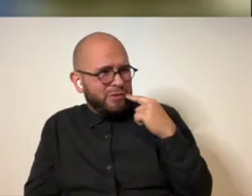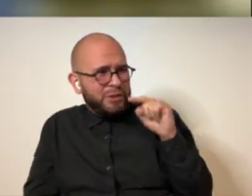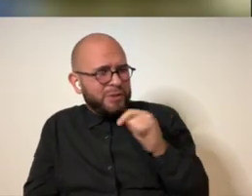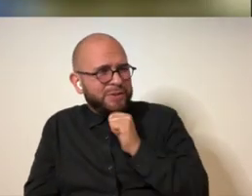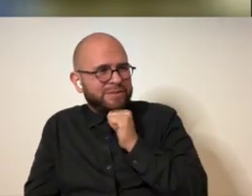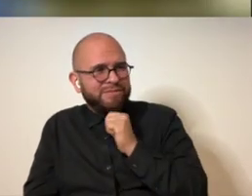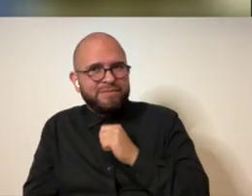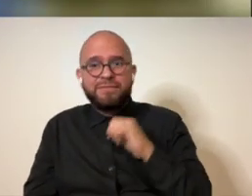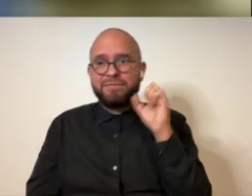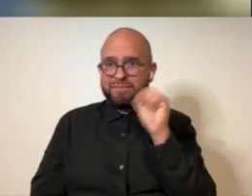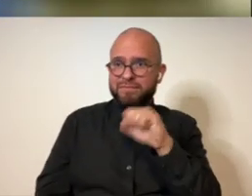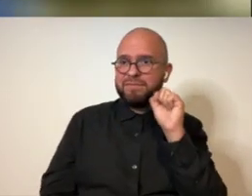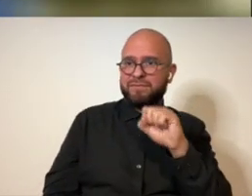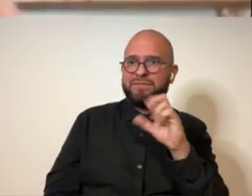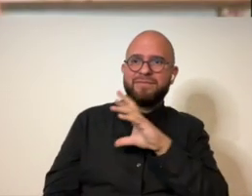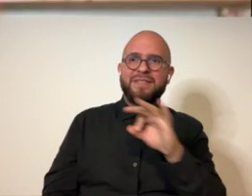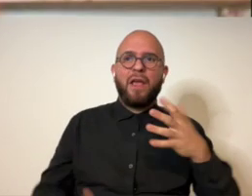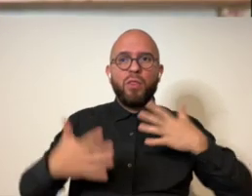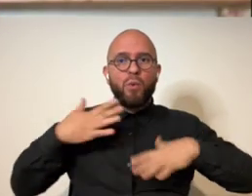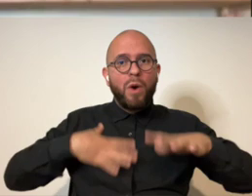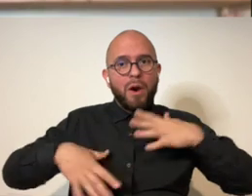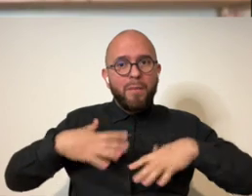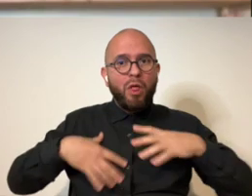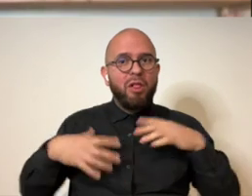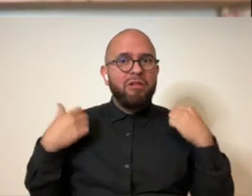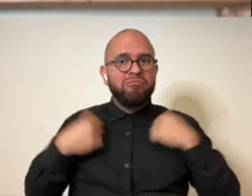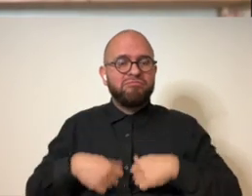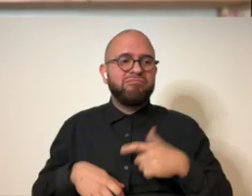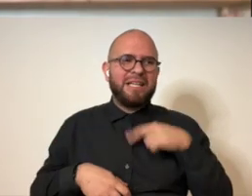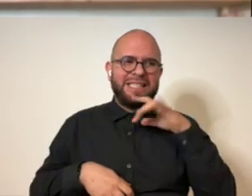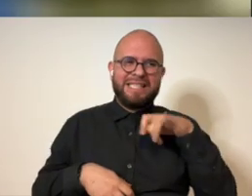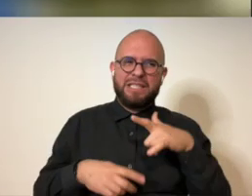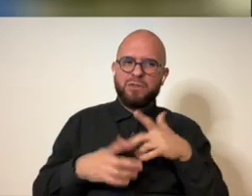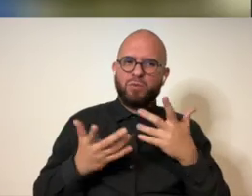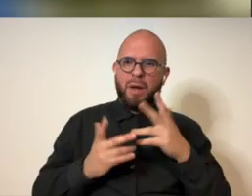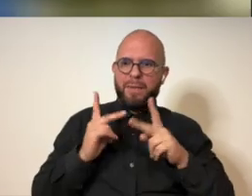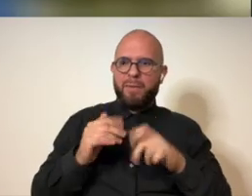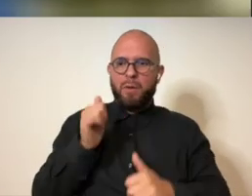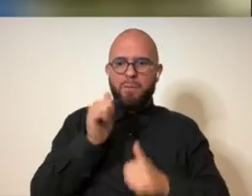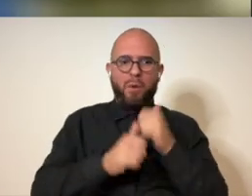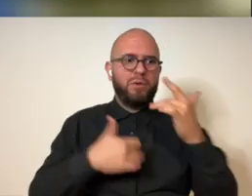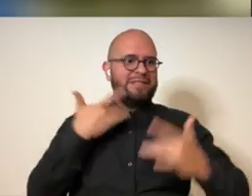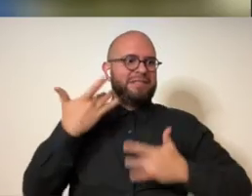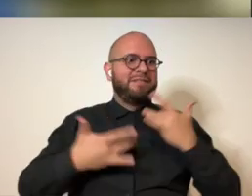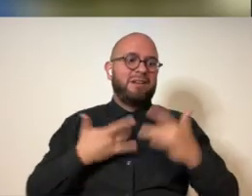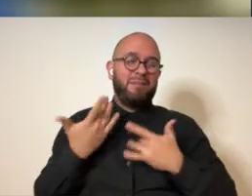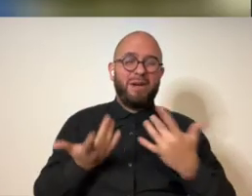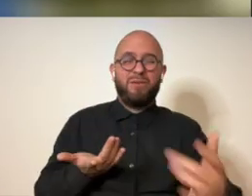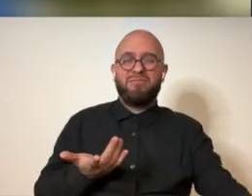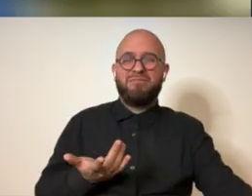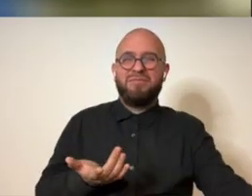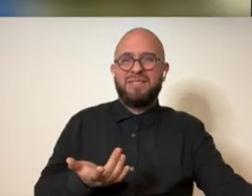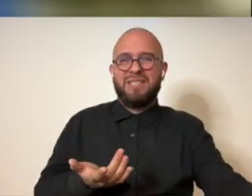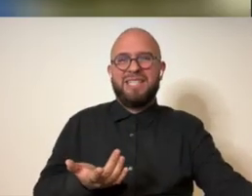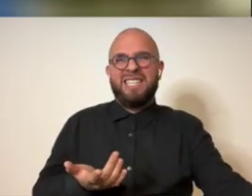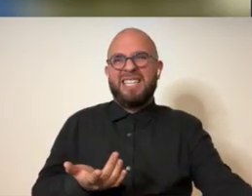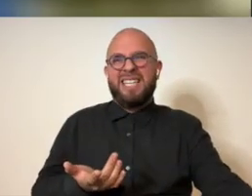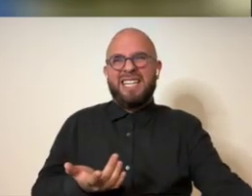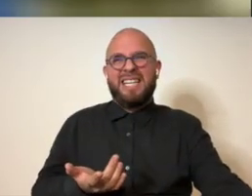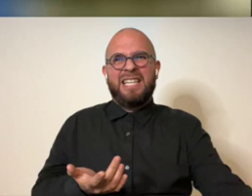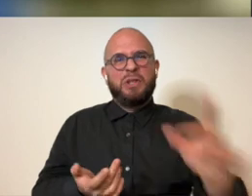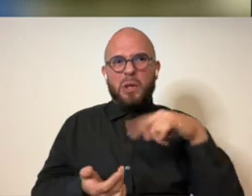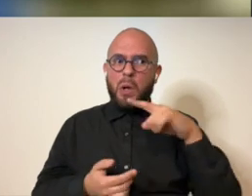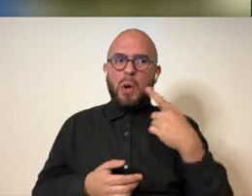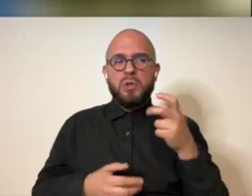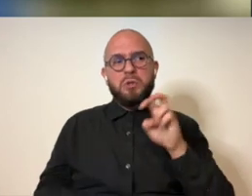just continue making work and showing. Crossing fingers for you. Yeah, and the wearables, I think, are the thing that people